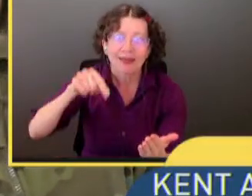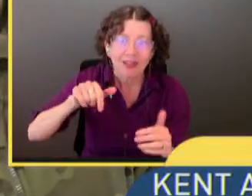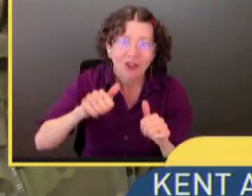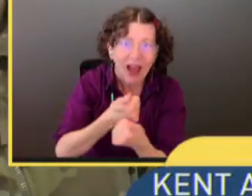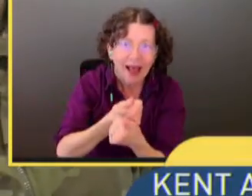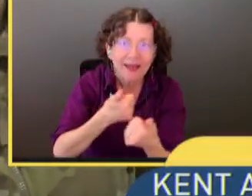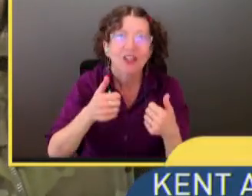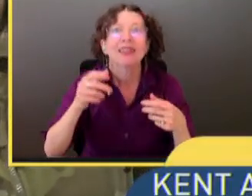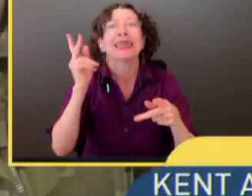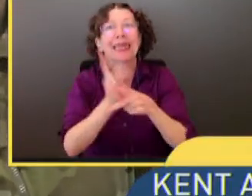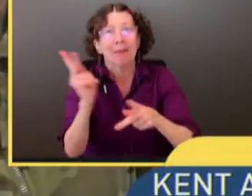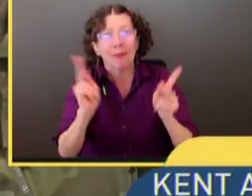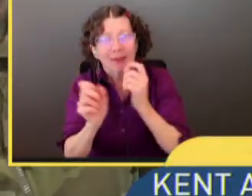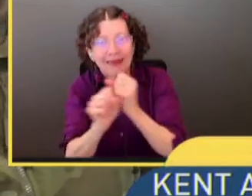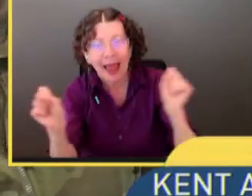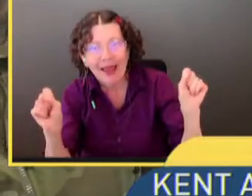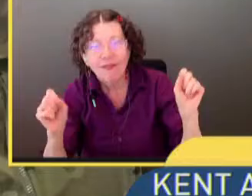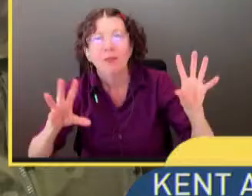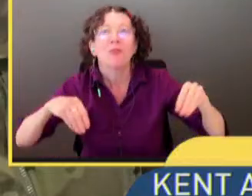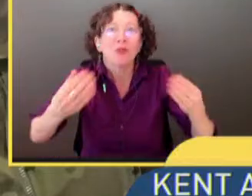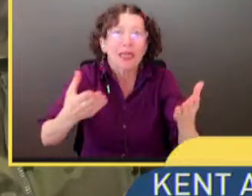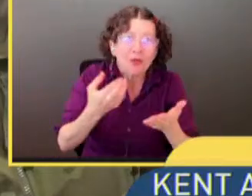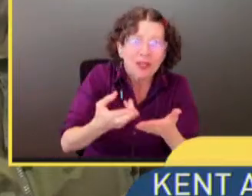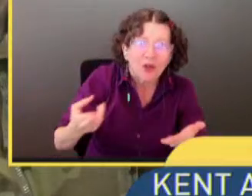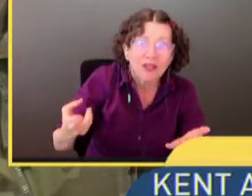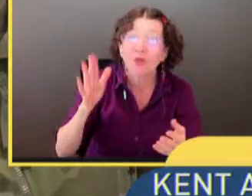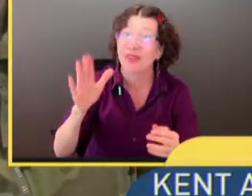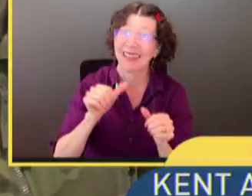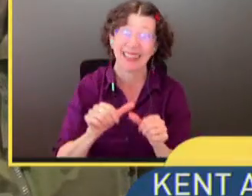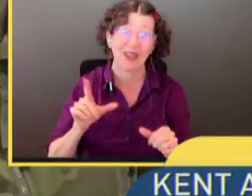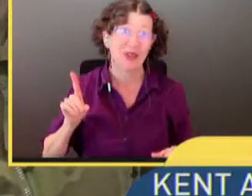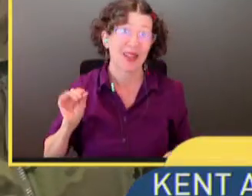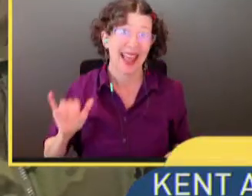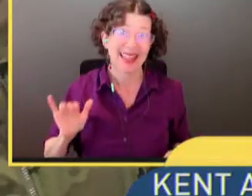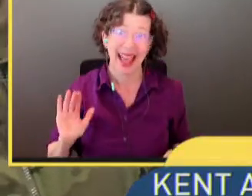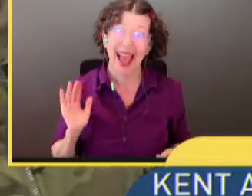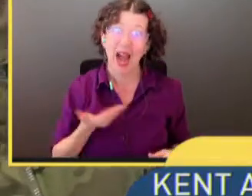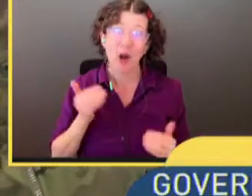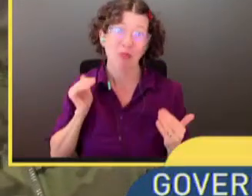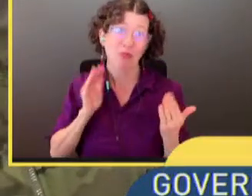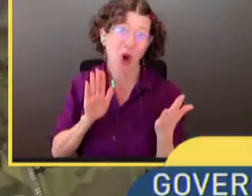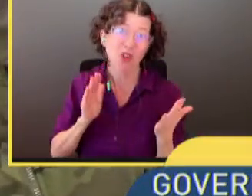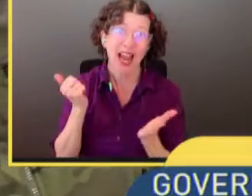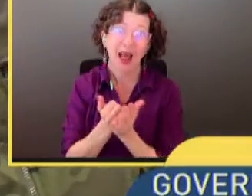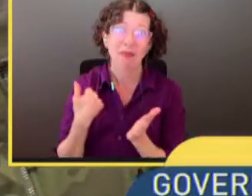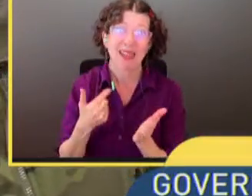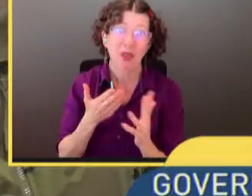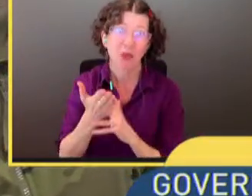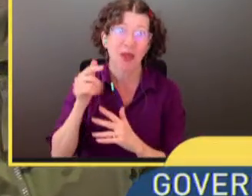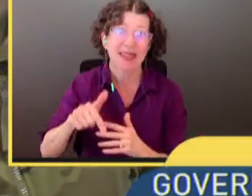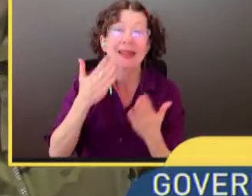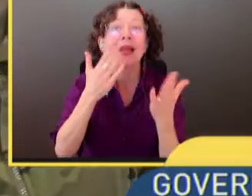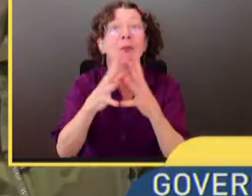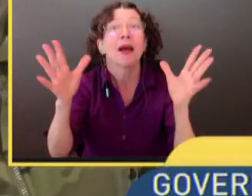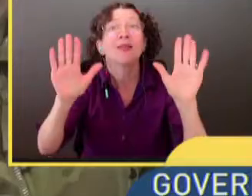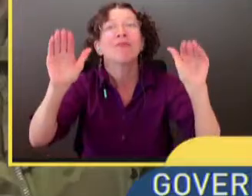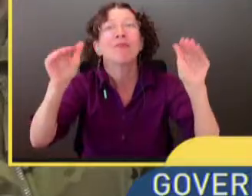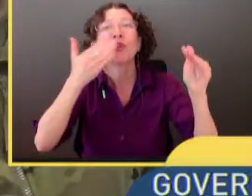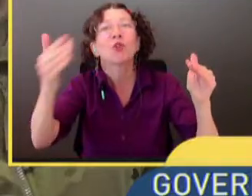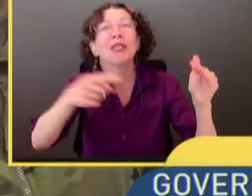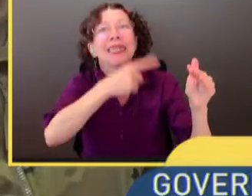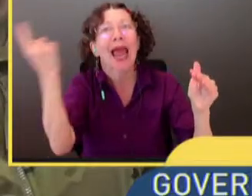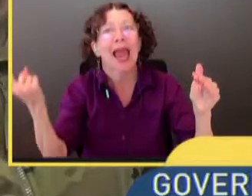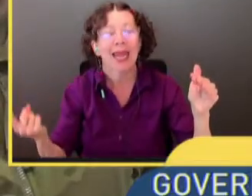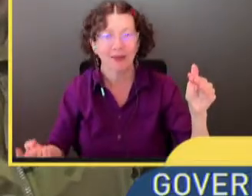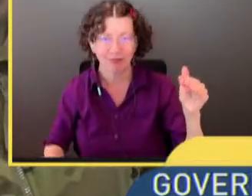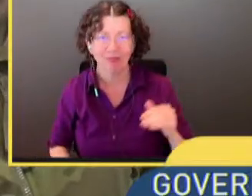situation is, it is inspiring to me that we have so many people coming together during an extraordinarily challenging time to really address the